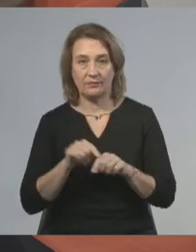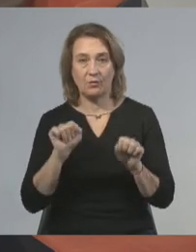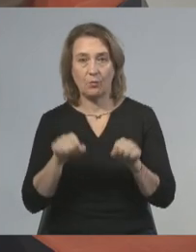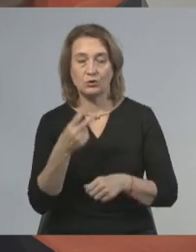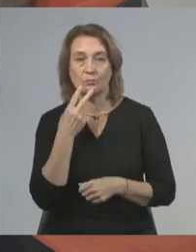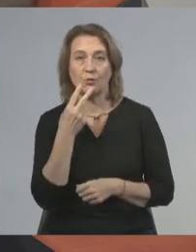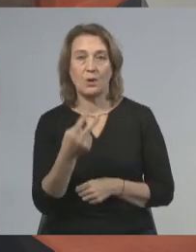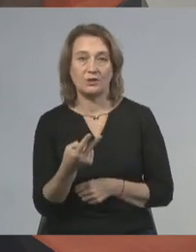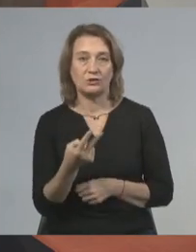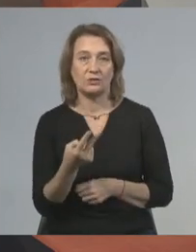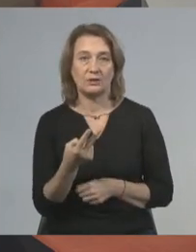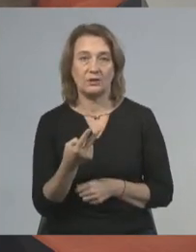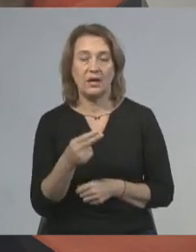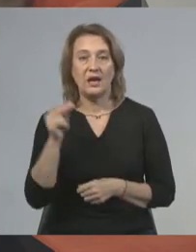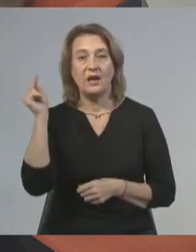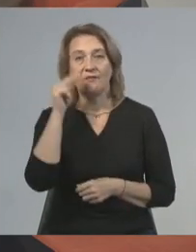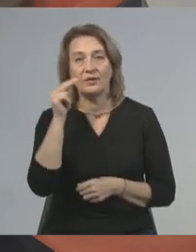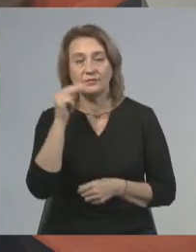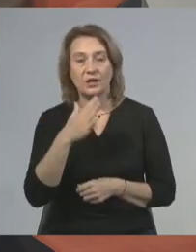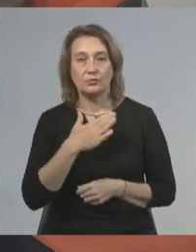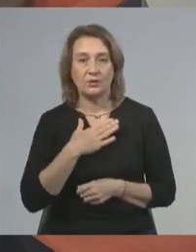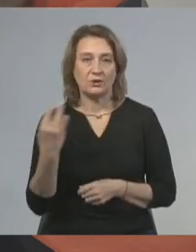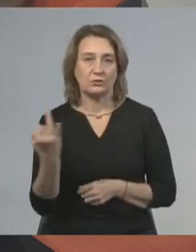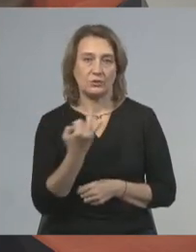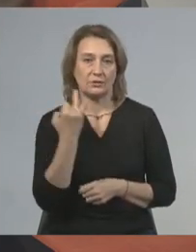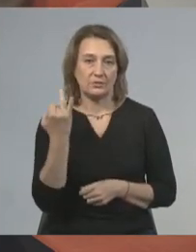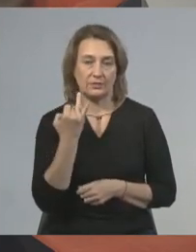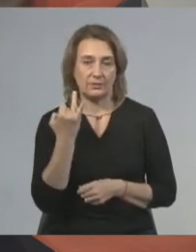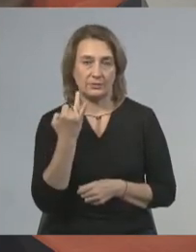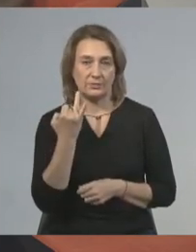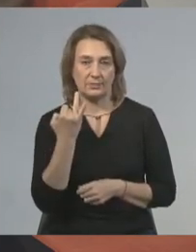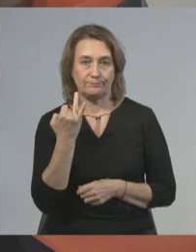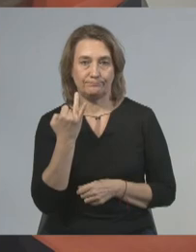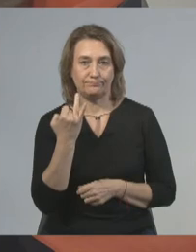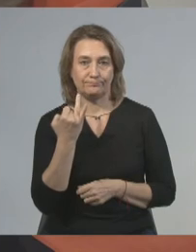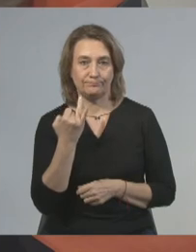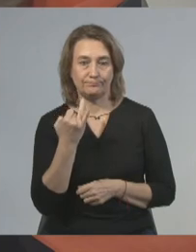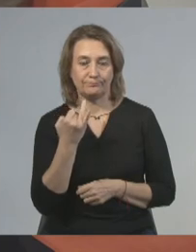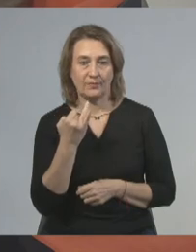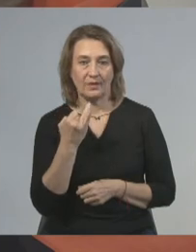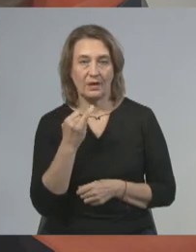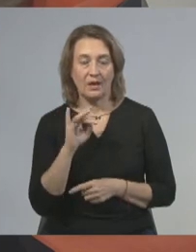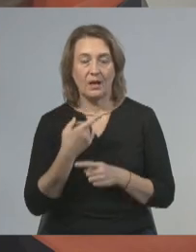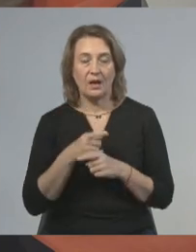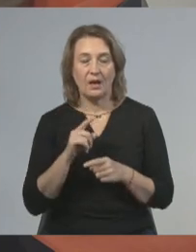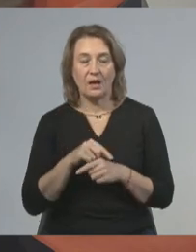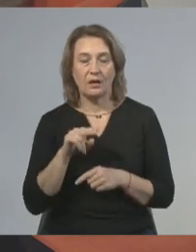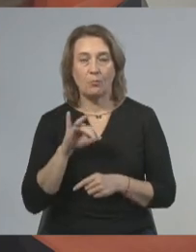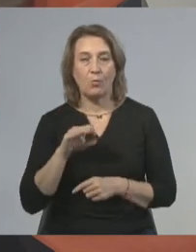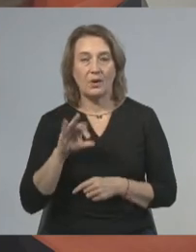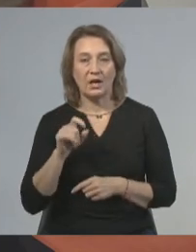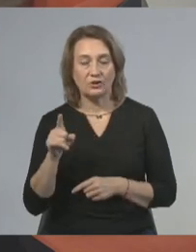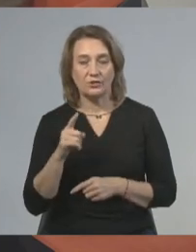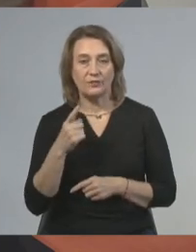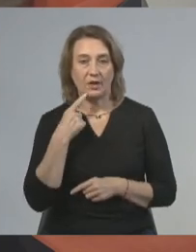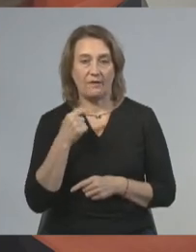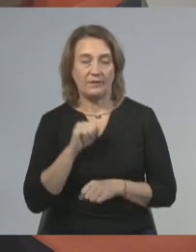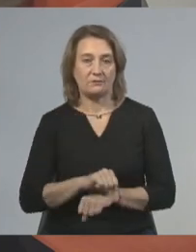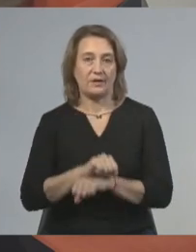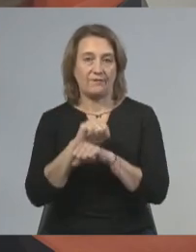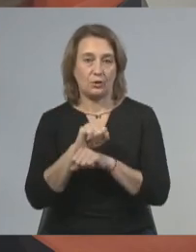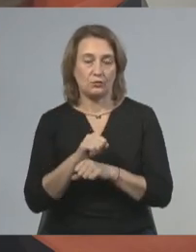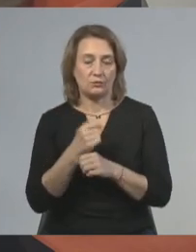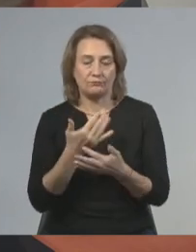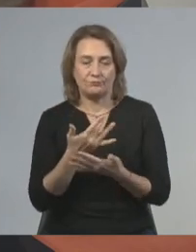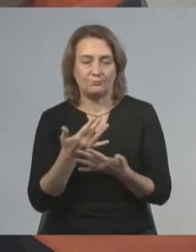of the aggressor state might impact this process and we see from our history uh starting from the